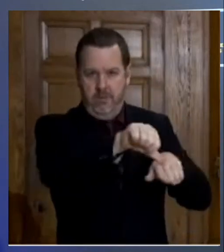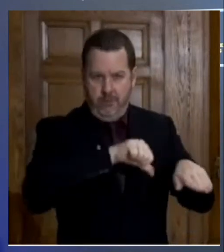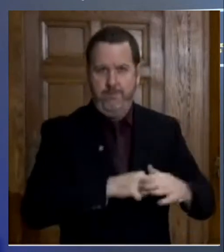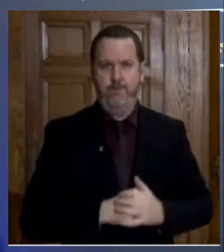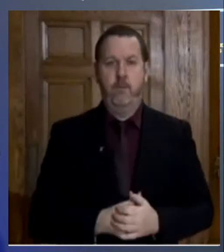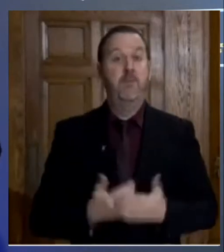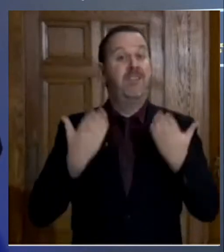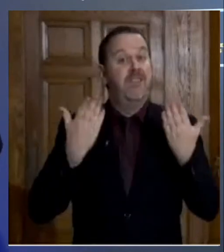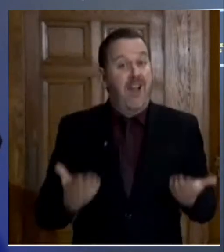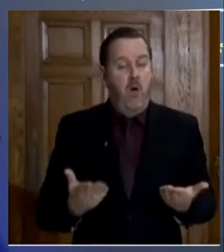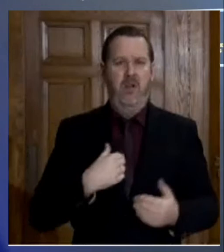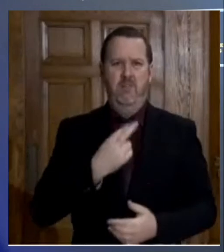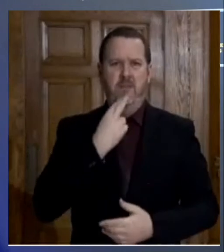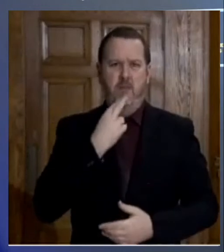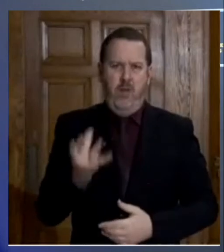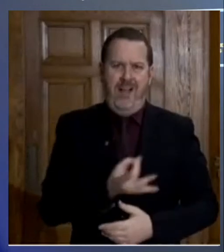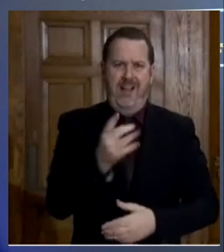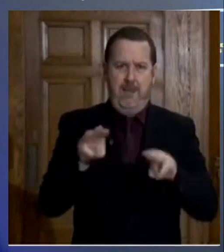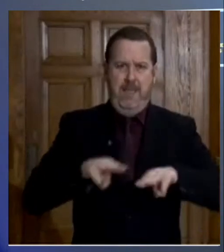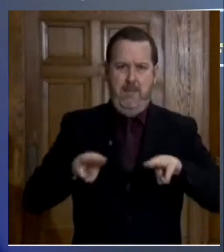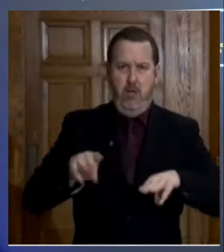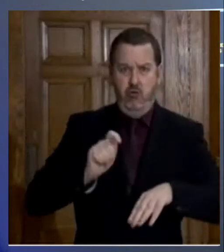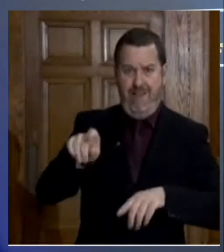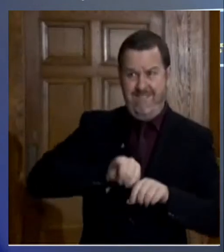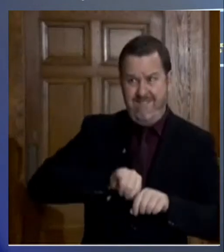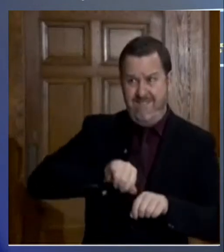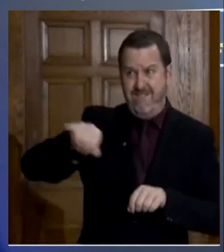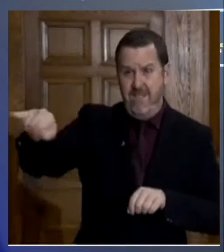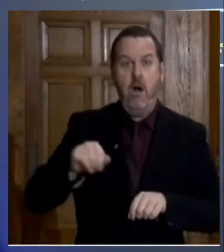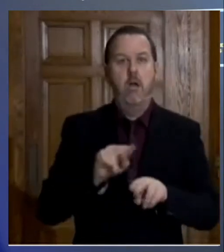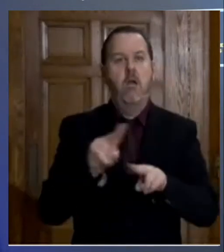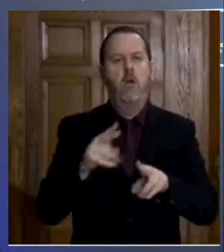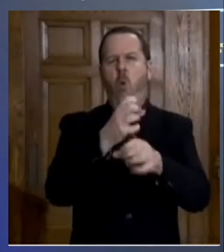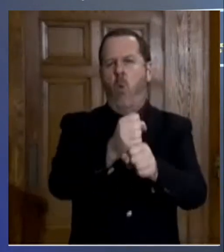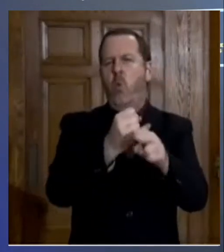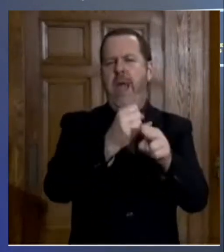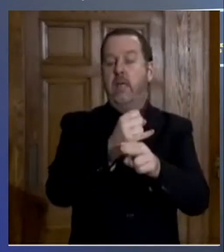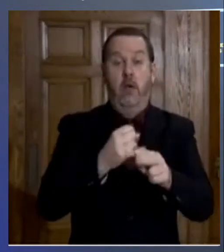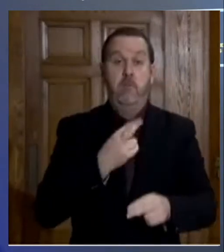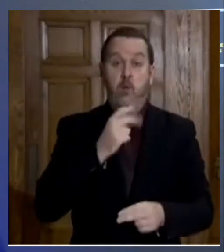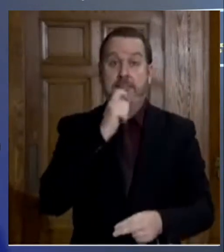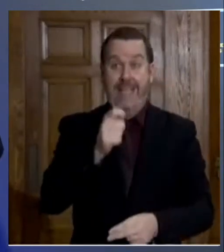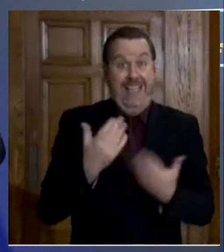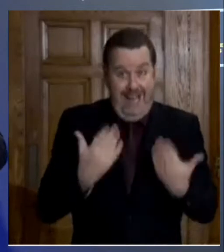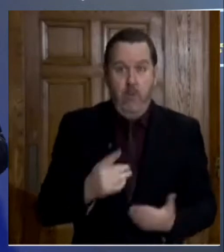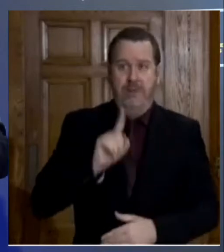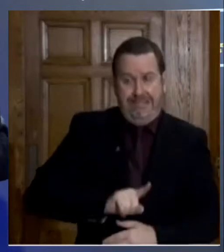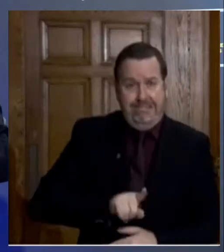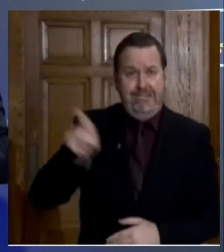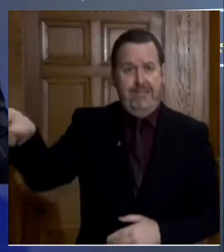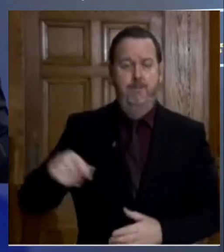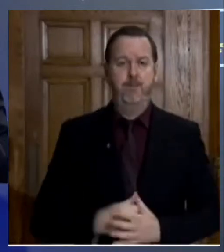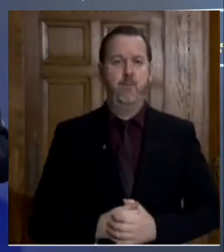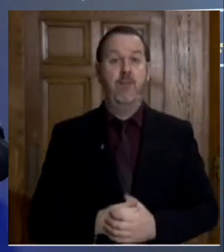to travel further for treatment than not get it at all. But in the meantime, the best way to protect the NHS and all the